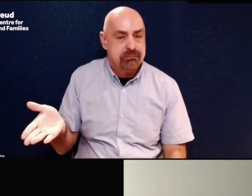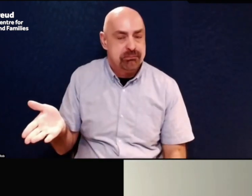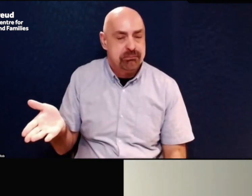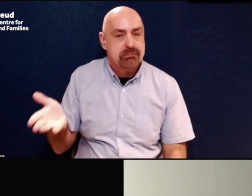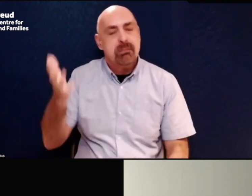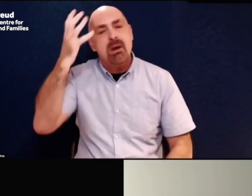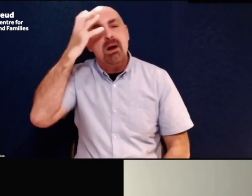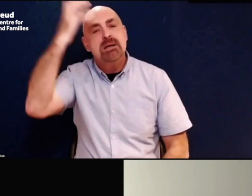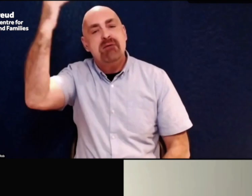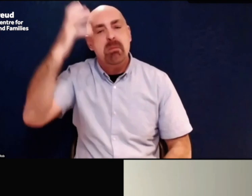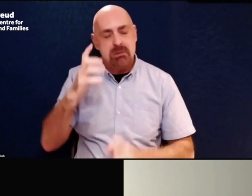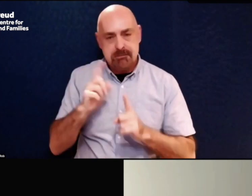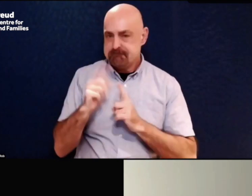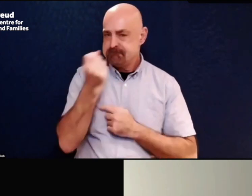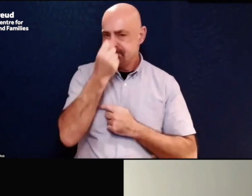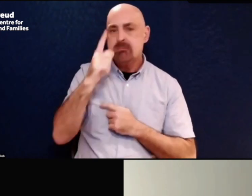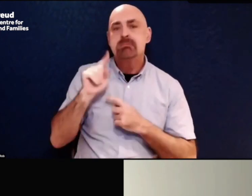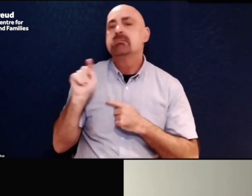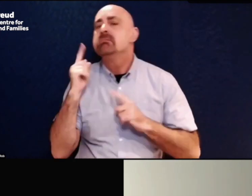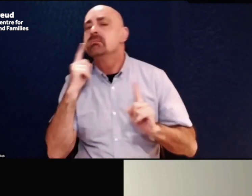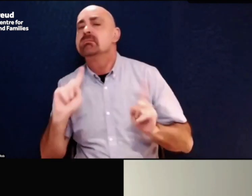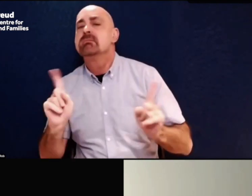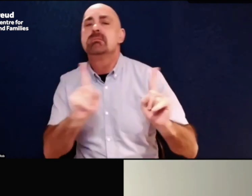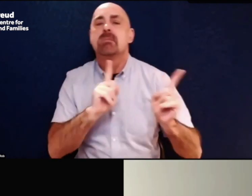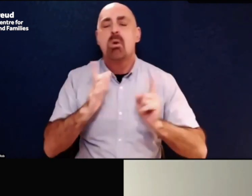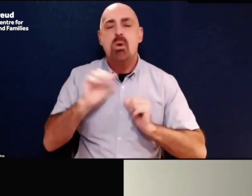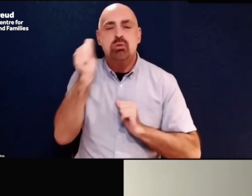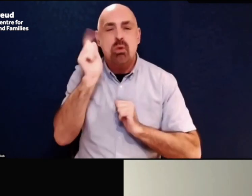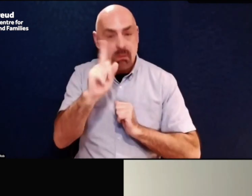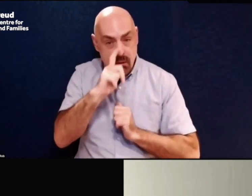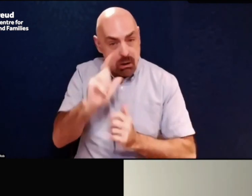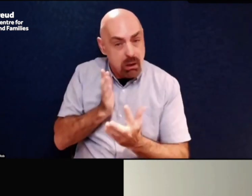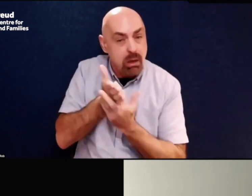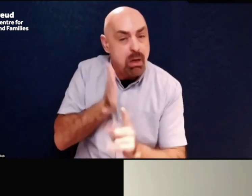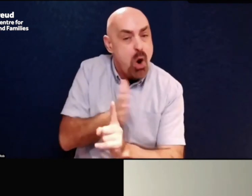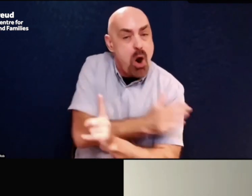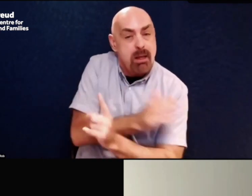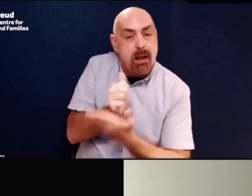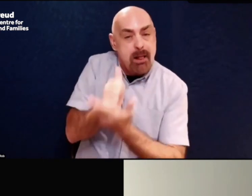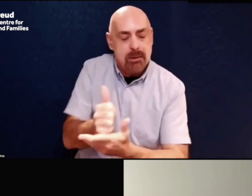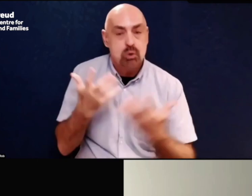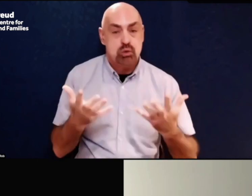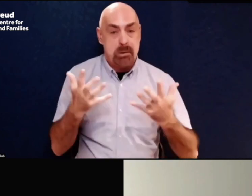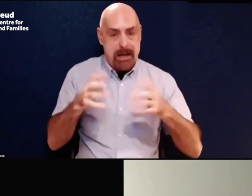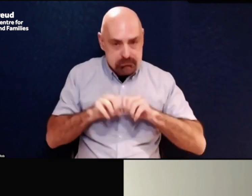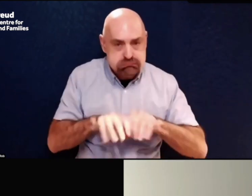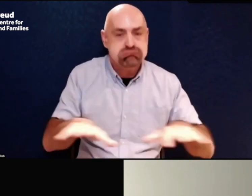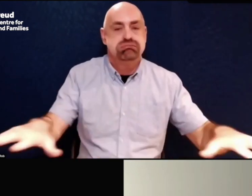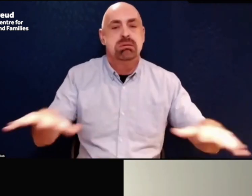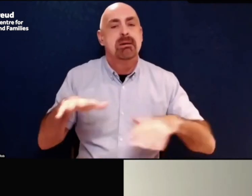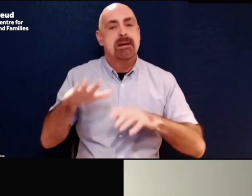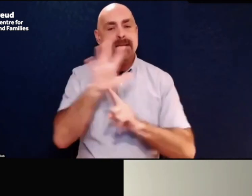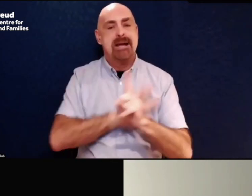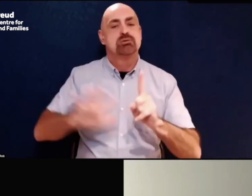Governments are understandably interested in this. Only today, we have launched our National Centre for Family